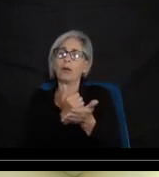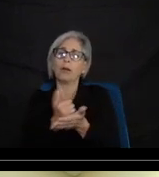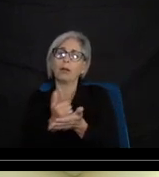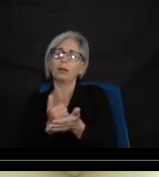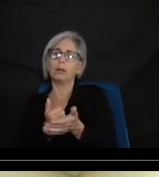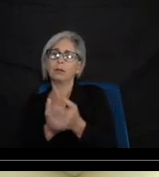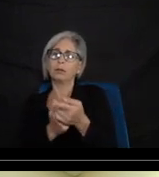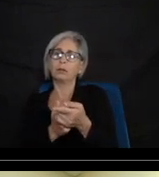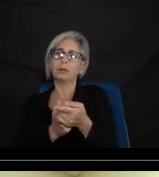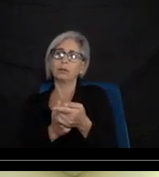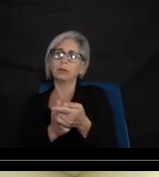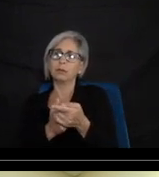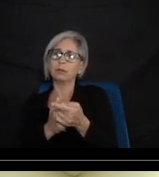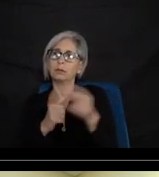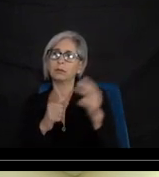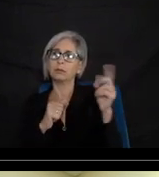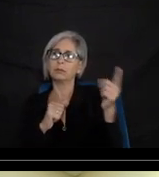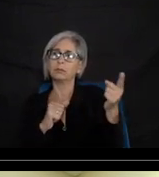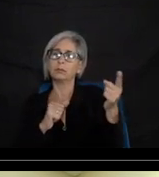Option two.